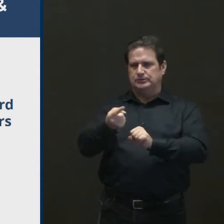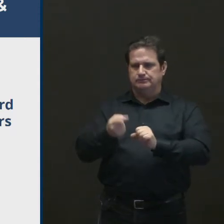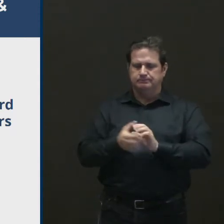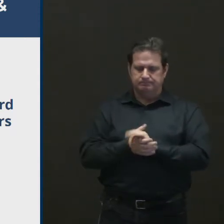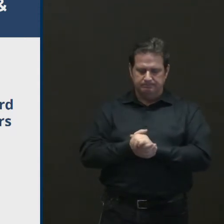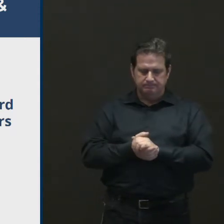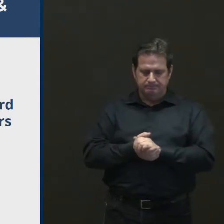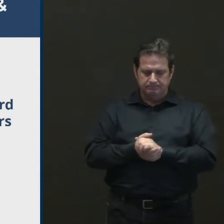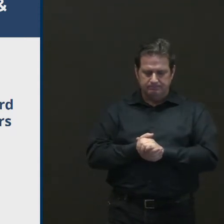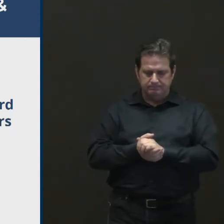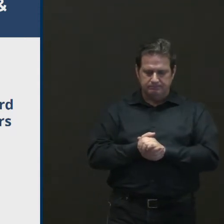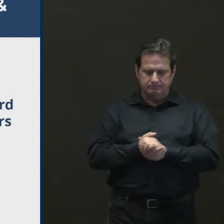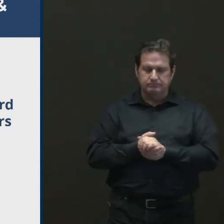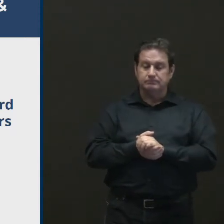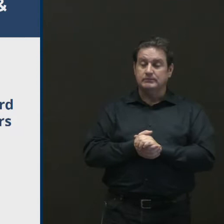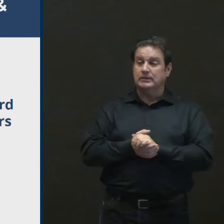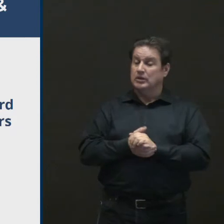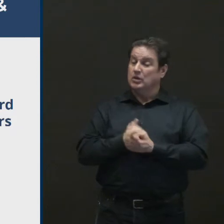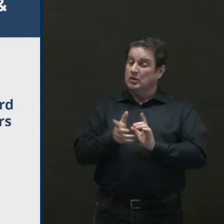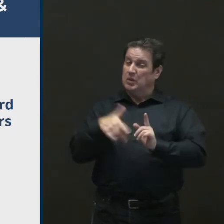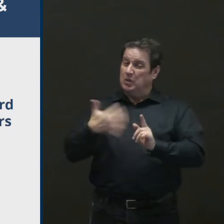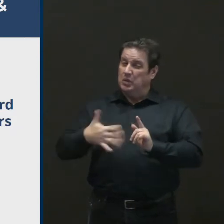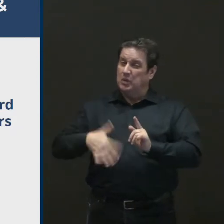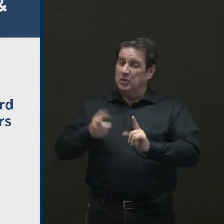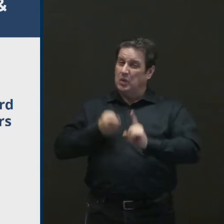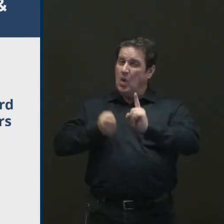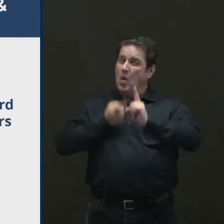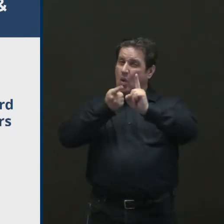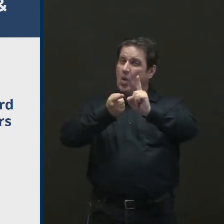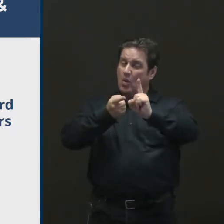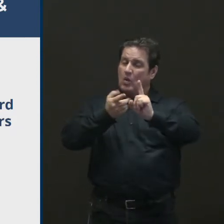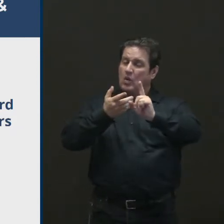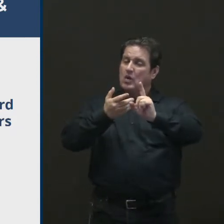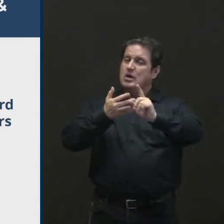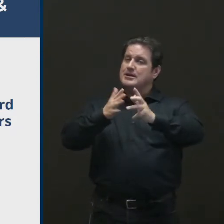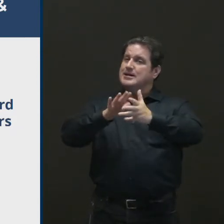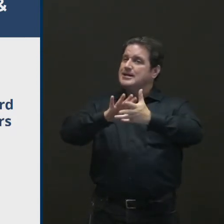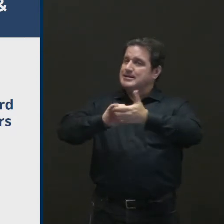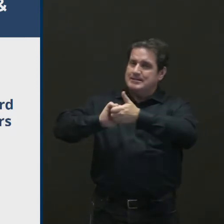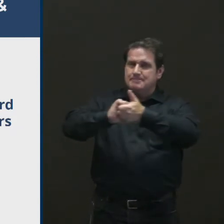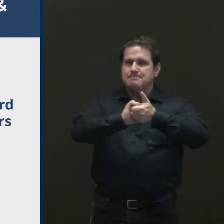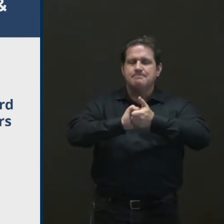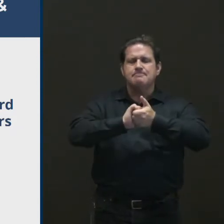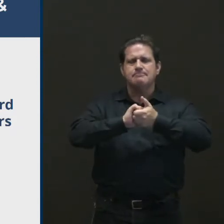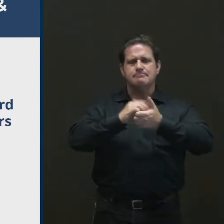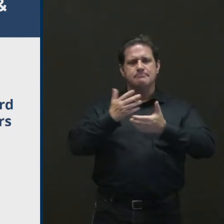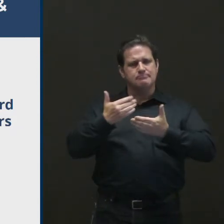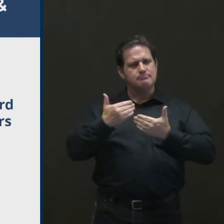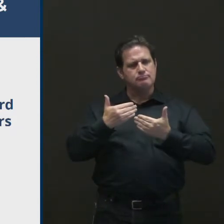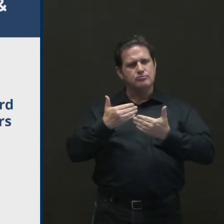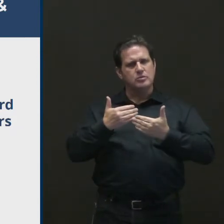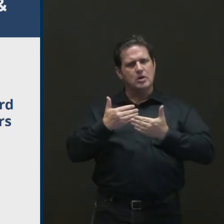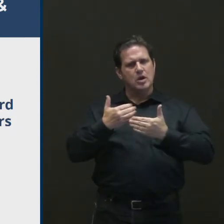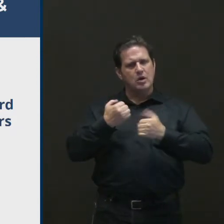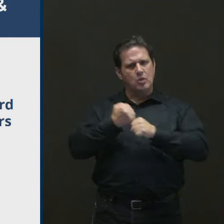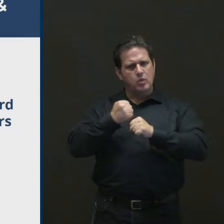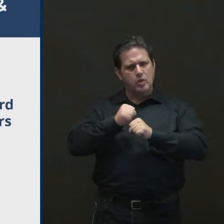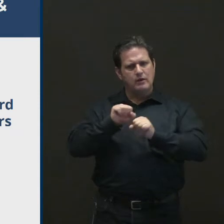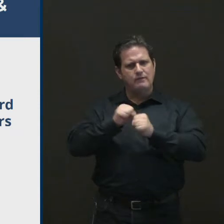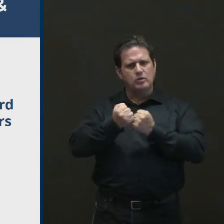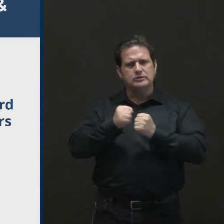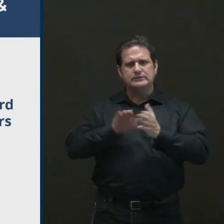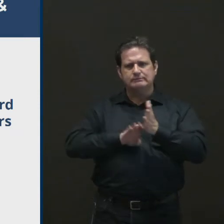year. So a very lofty goal, but with the partners that we've been able to establish through the Workforce Development